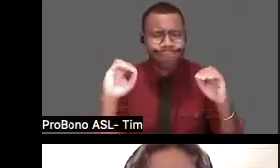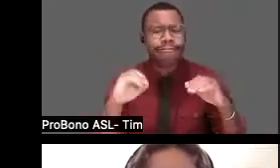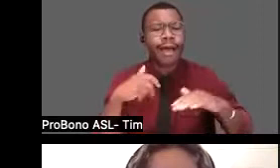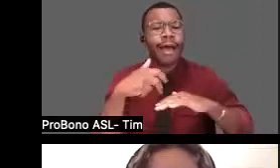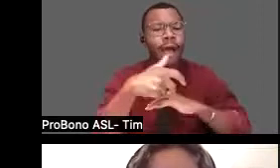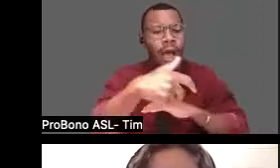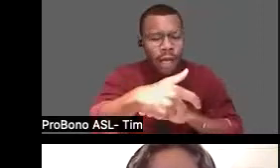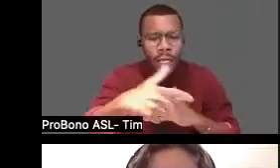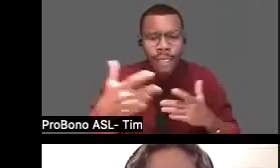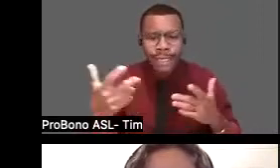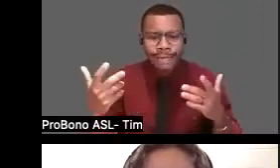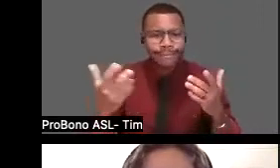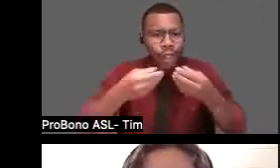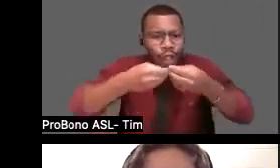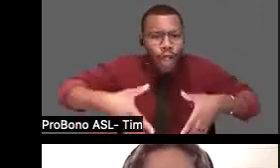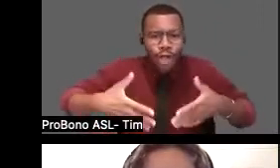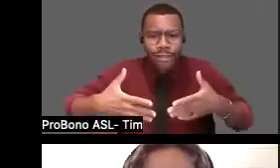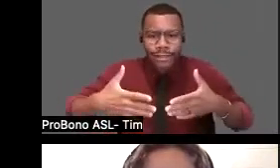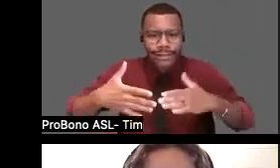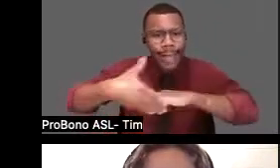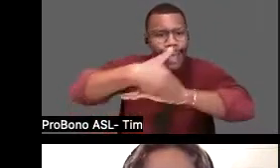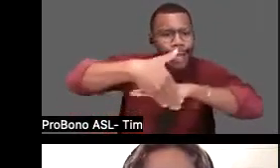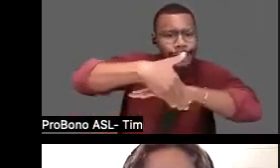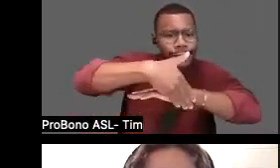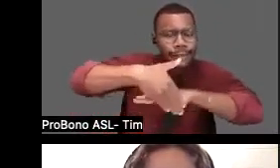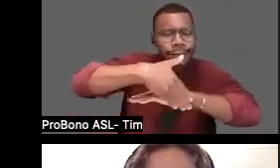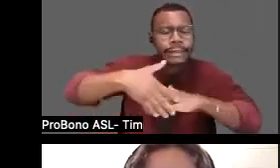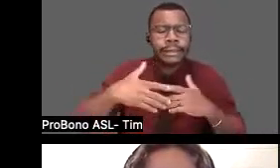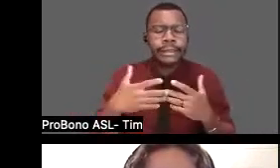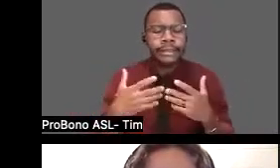edges, persist within the simultaneous mind.